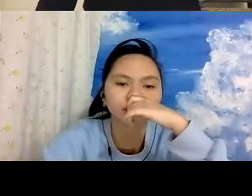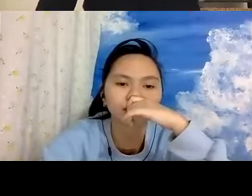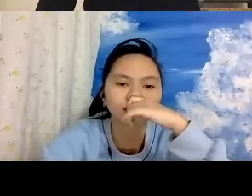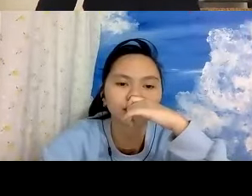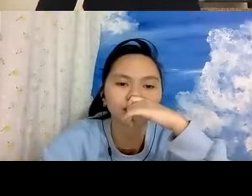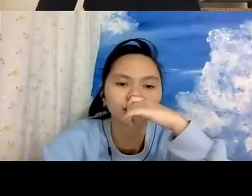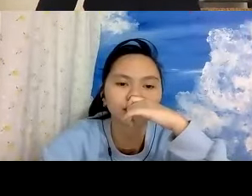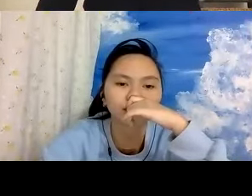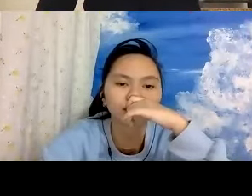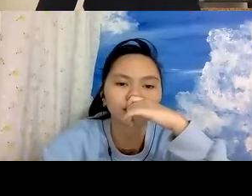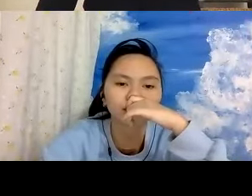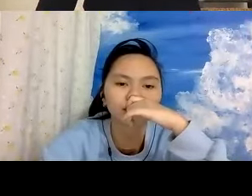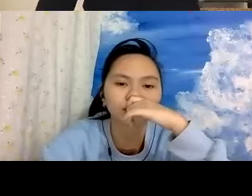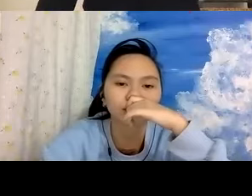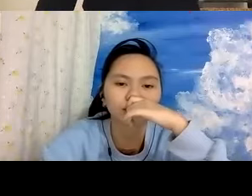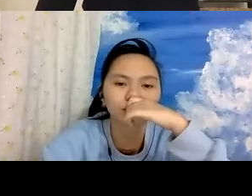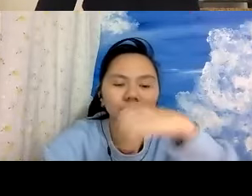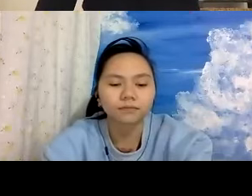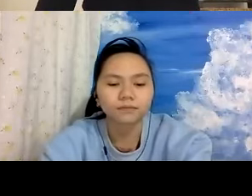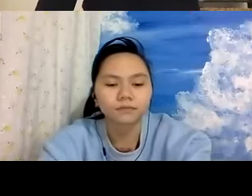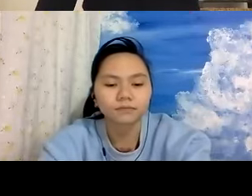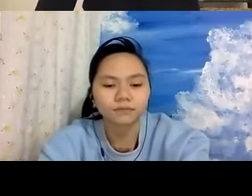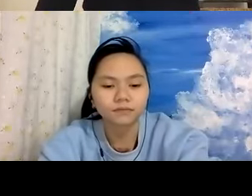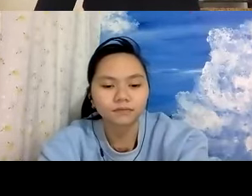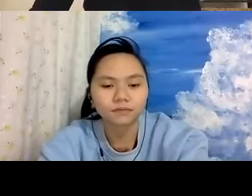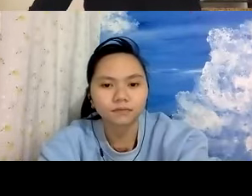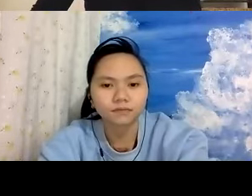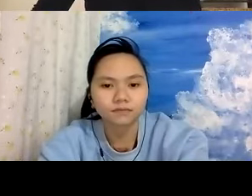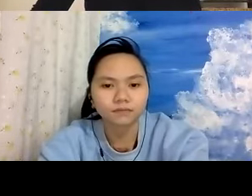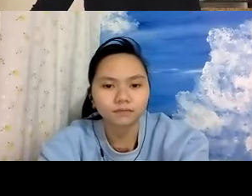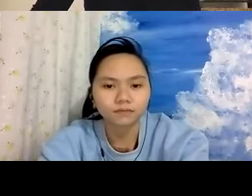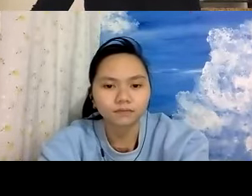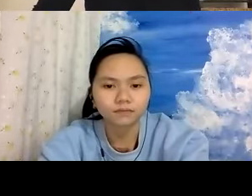depression and suicide, and cyberbullying and social etiquette.